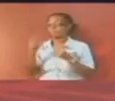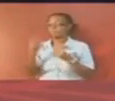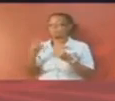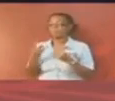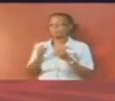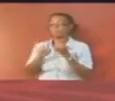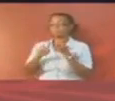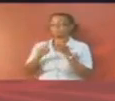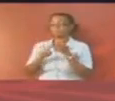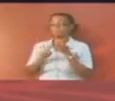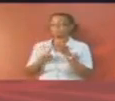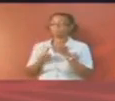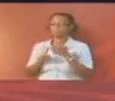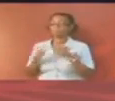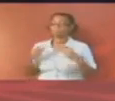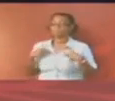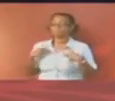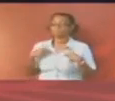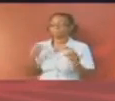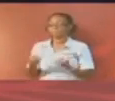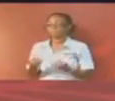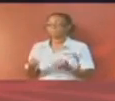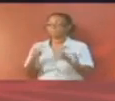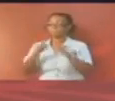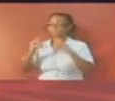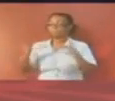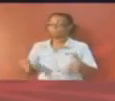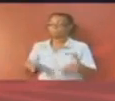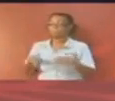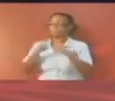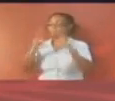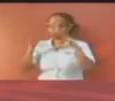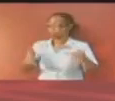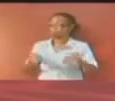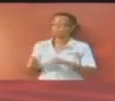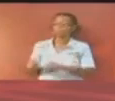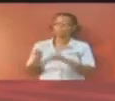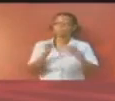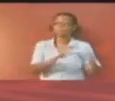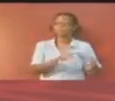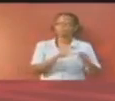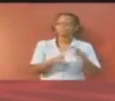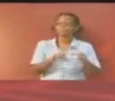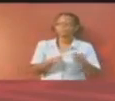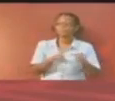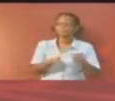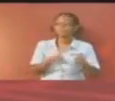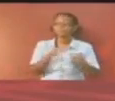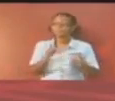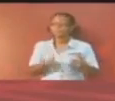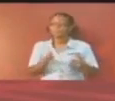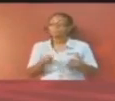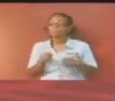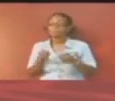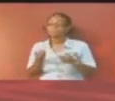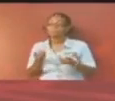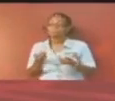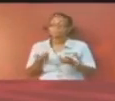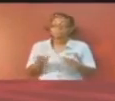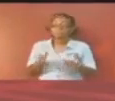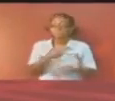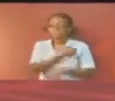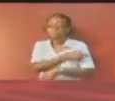between persons recovering from the hospital but who are not yet fit to go home. There are a